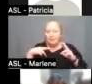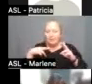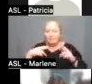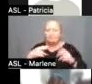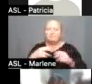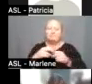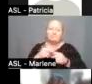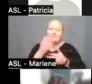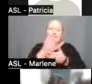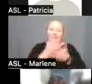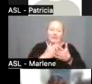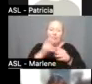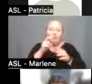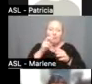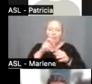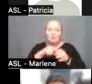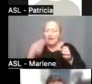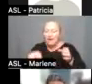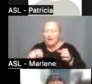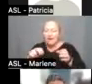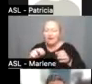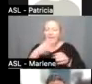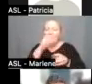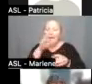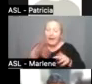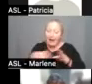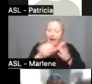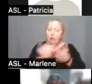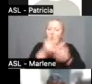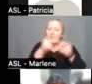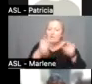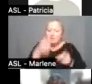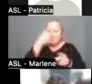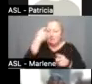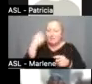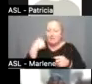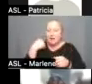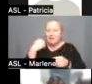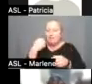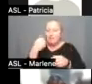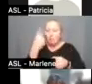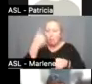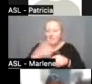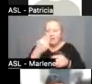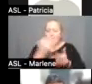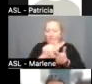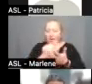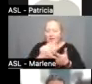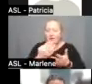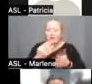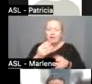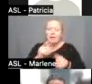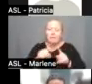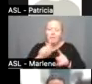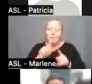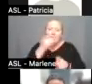some resignations um we did add new positions because we had some one-time funding um and you know we're fortunate to